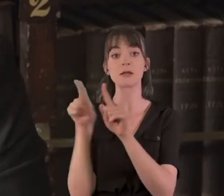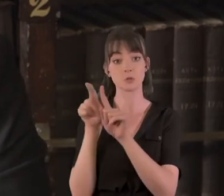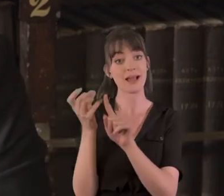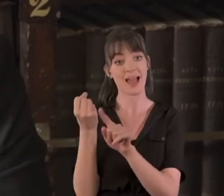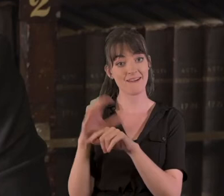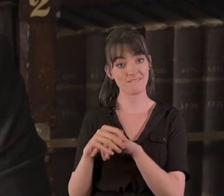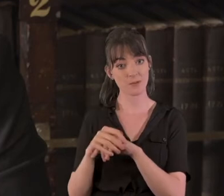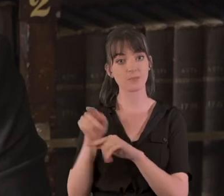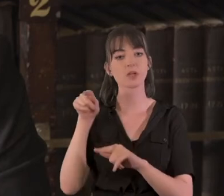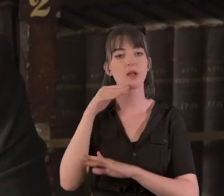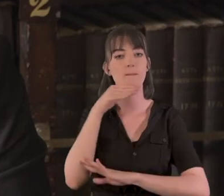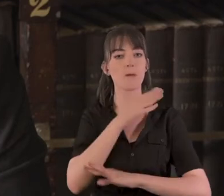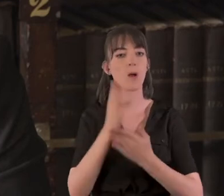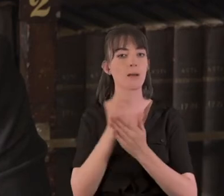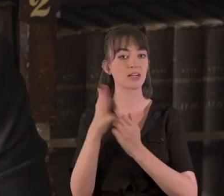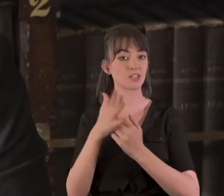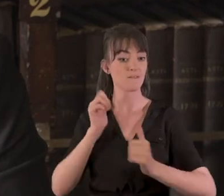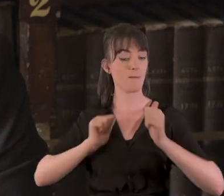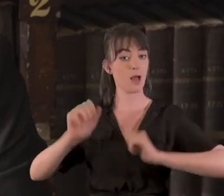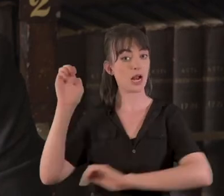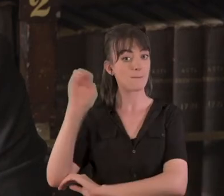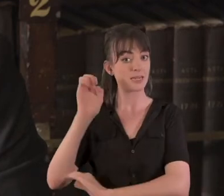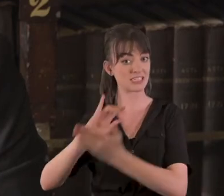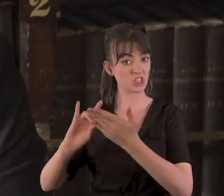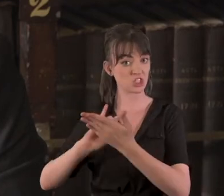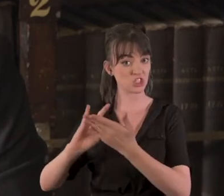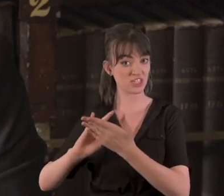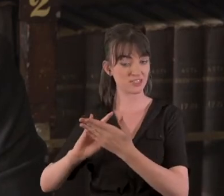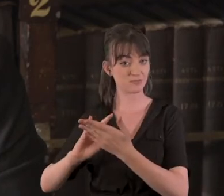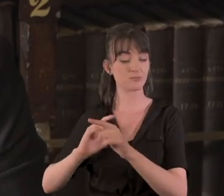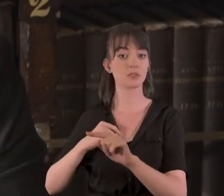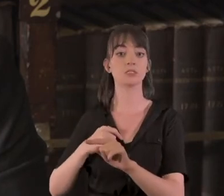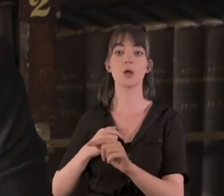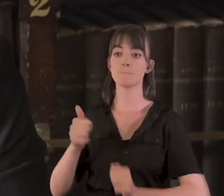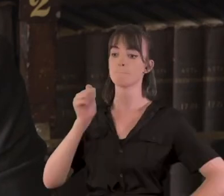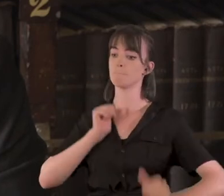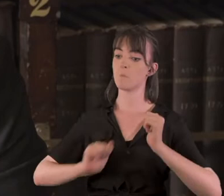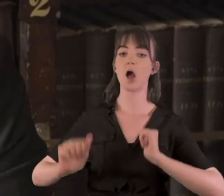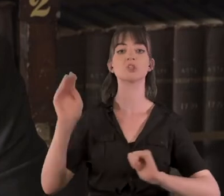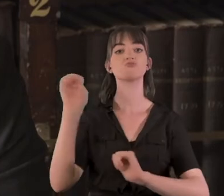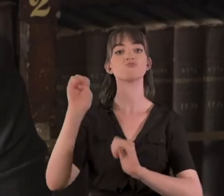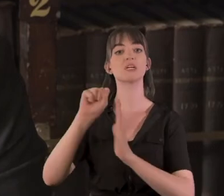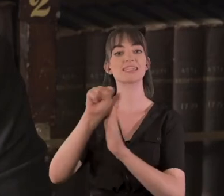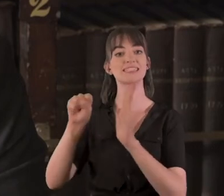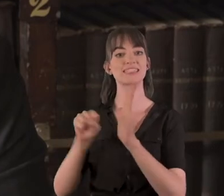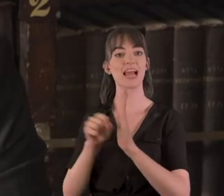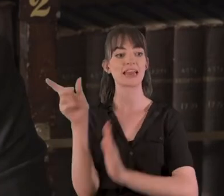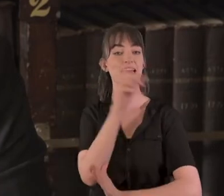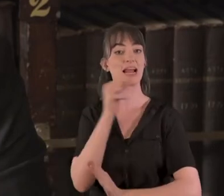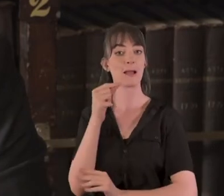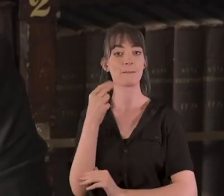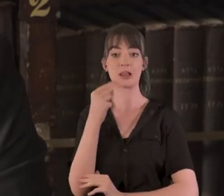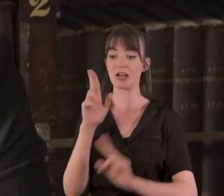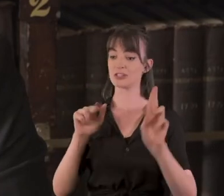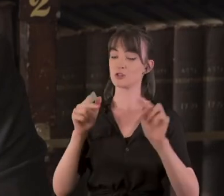an important part of modern British history. The modern British state, the name of it on that nice new blue